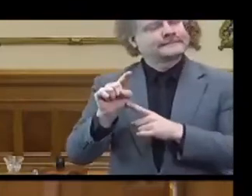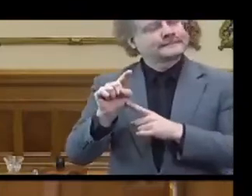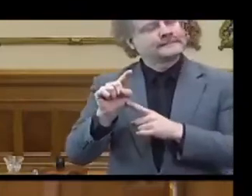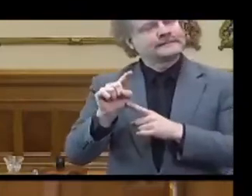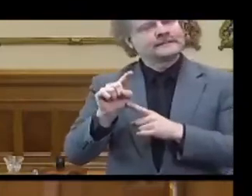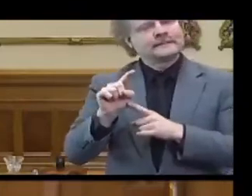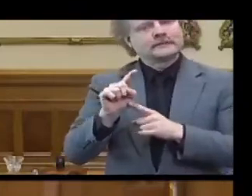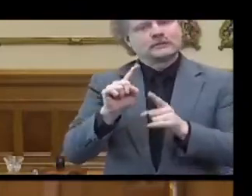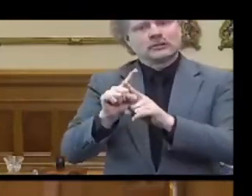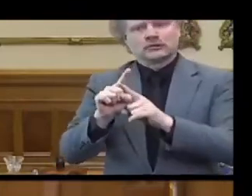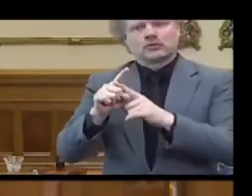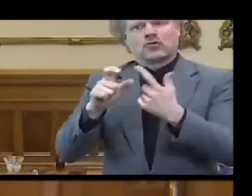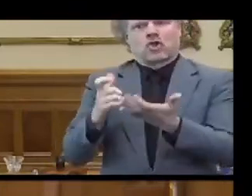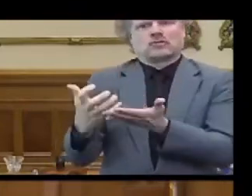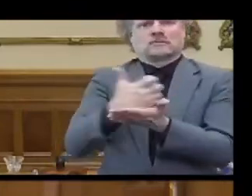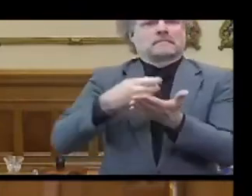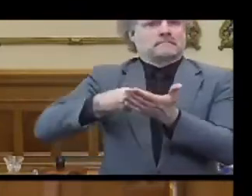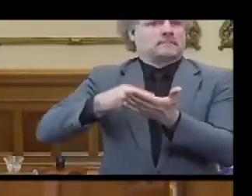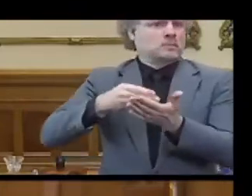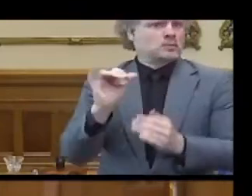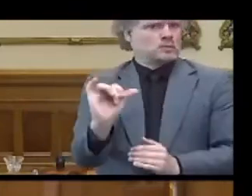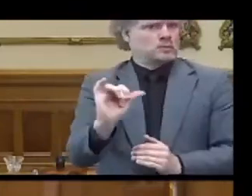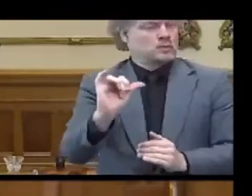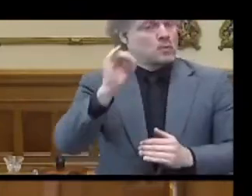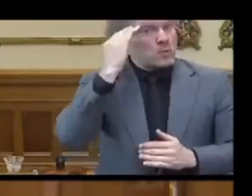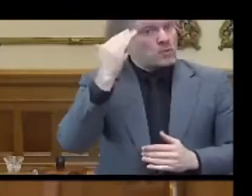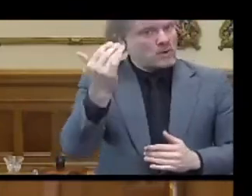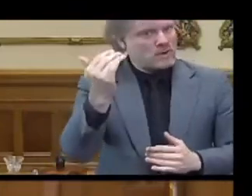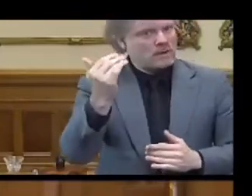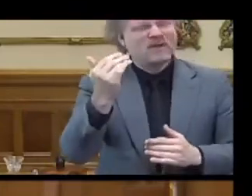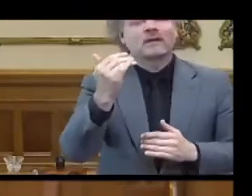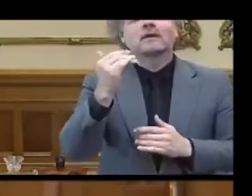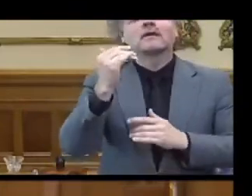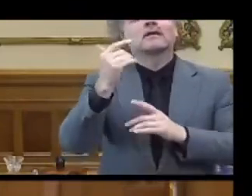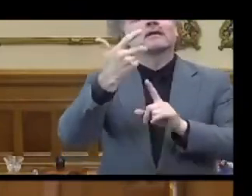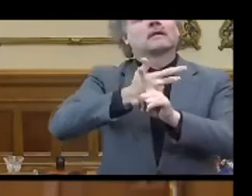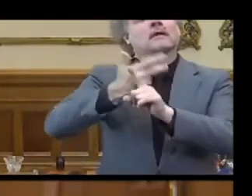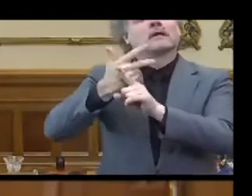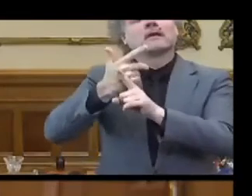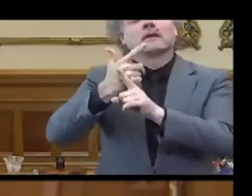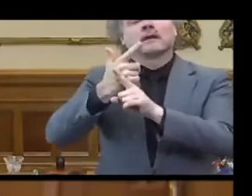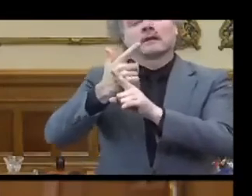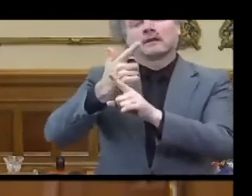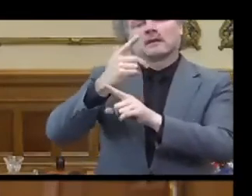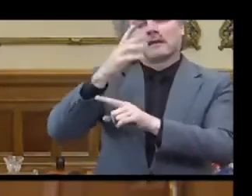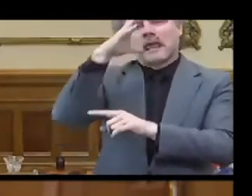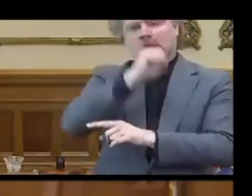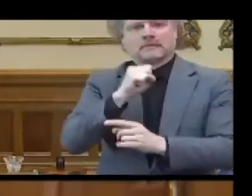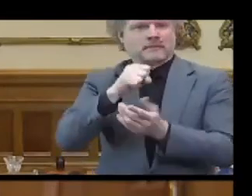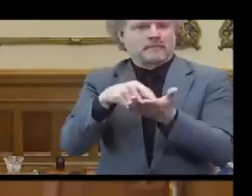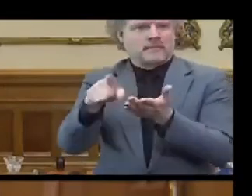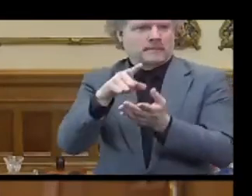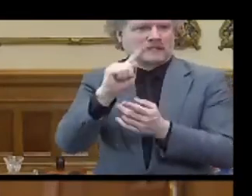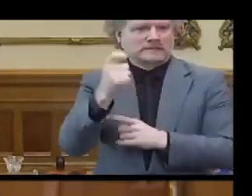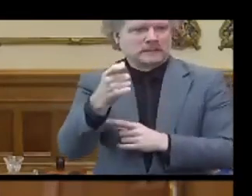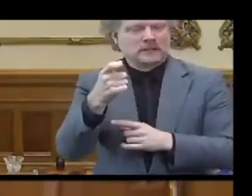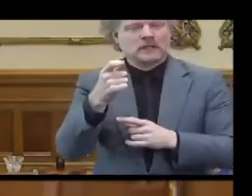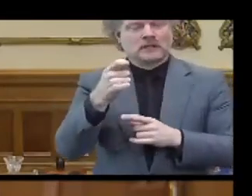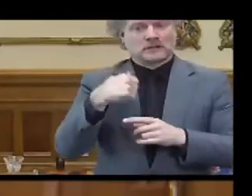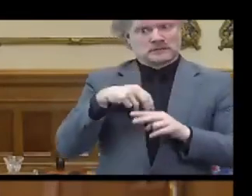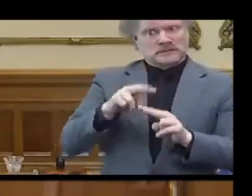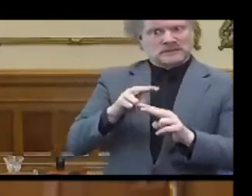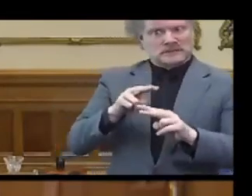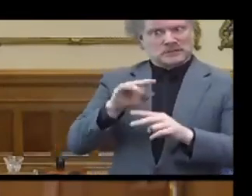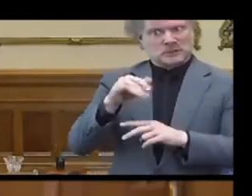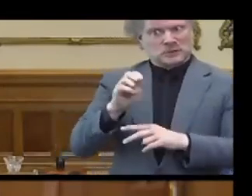large revenue month for the state of Indiana because there's a lot of estimated payments that are made. So we are not optimistic about the month